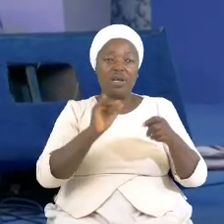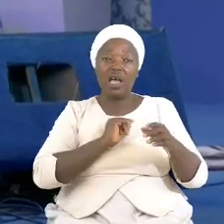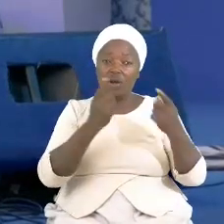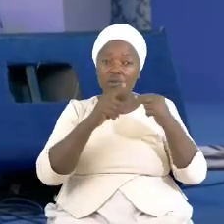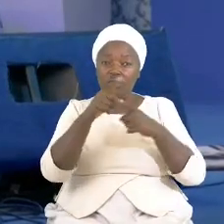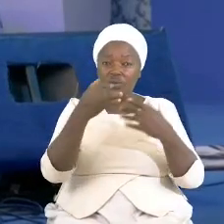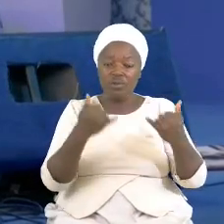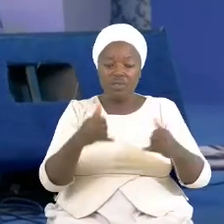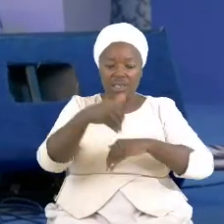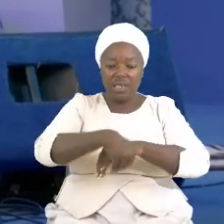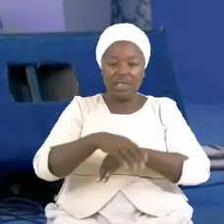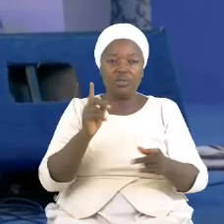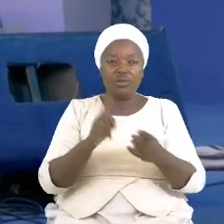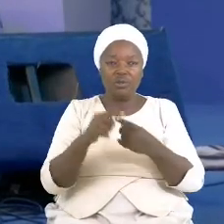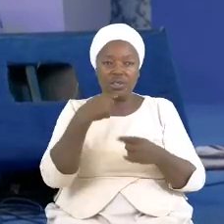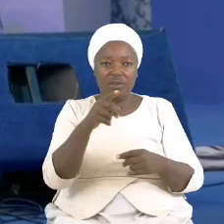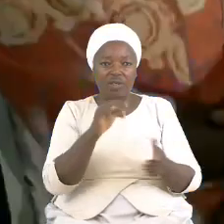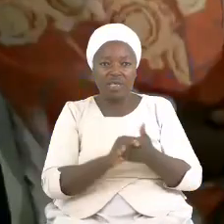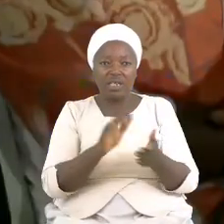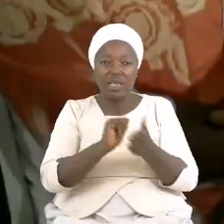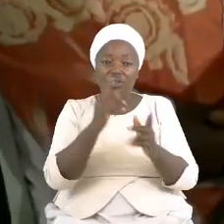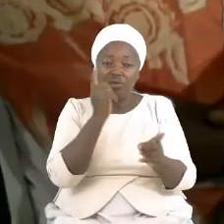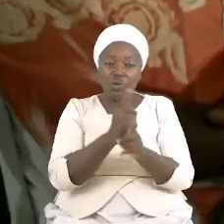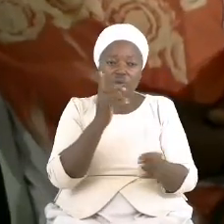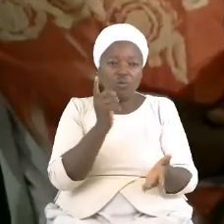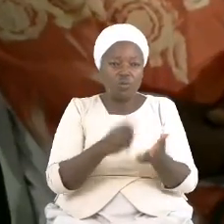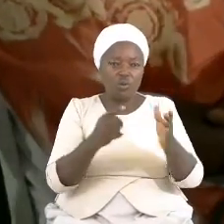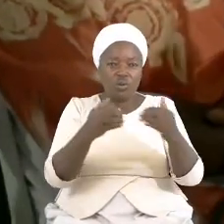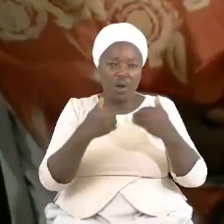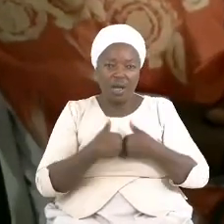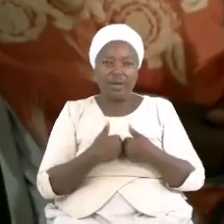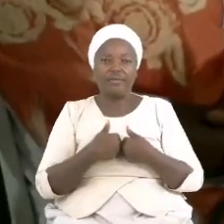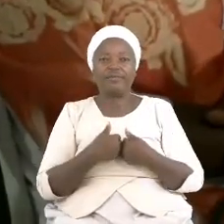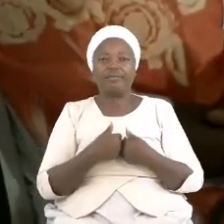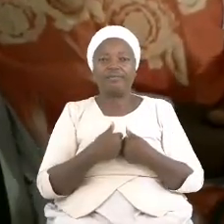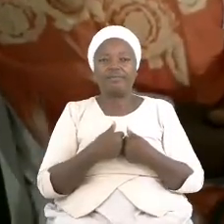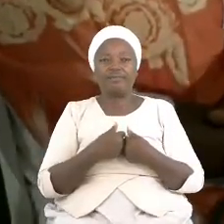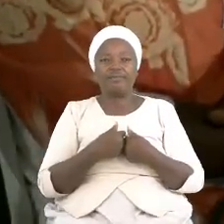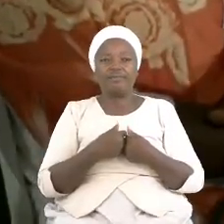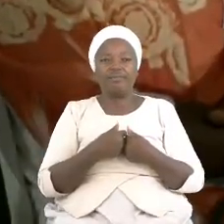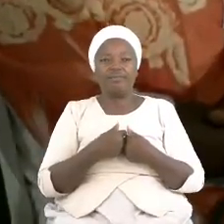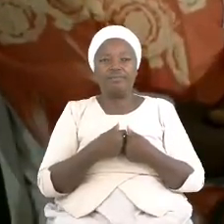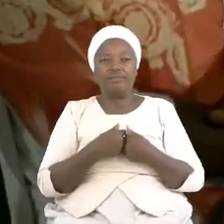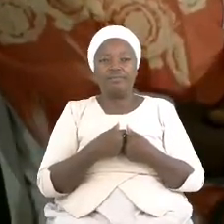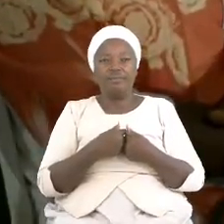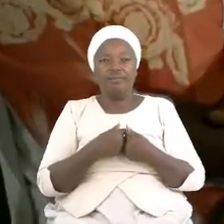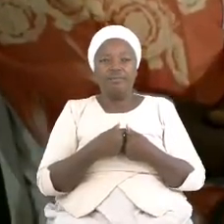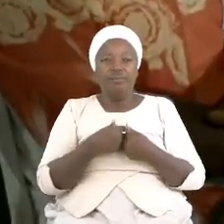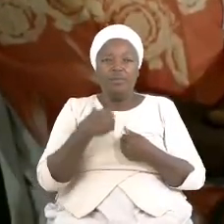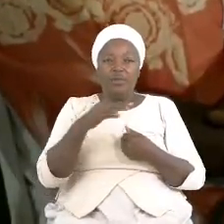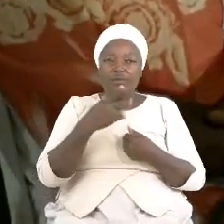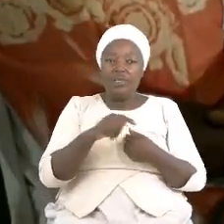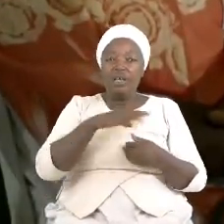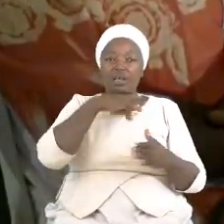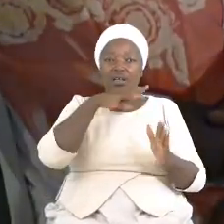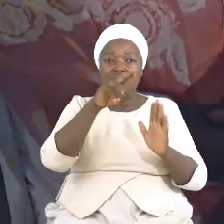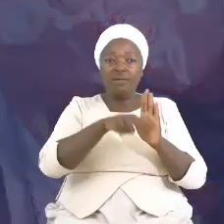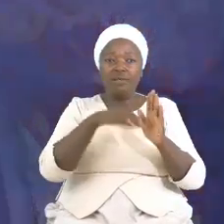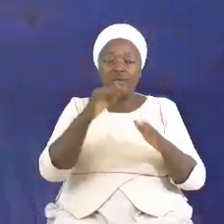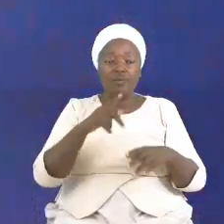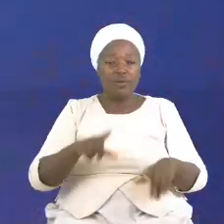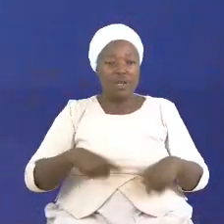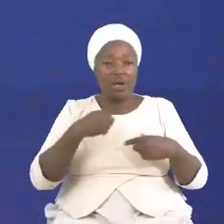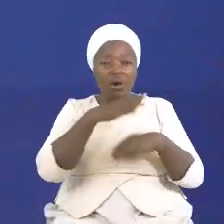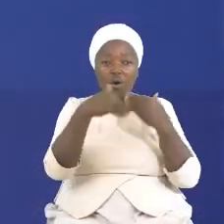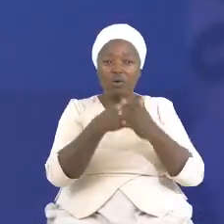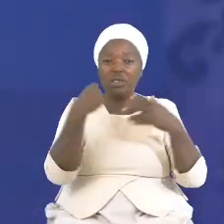that's exactly what you will have. All the defilements of your life, all the sins of